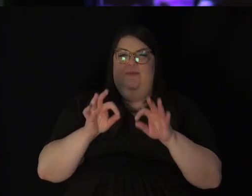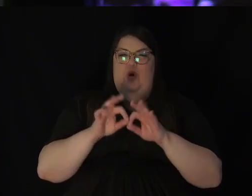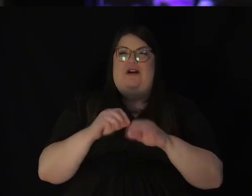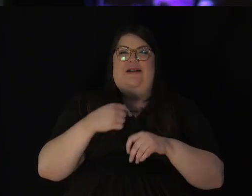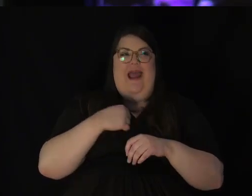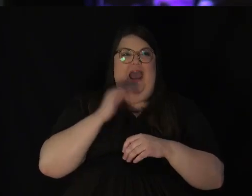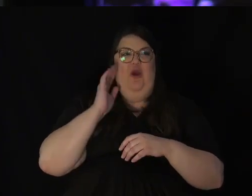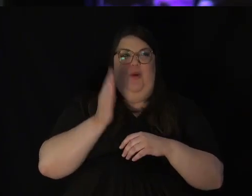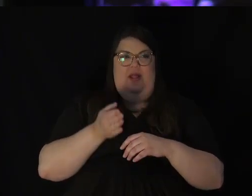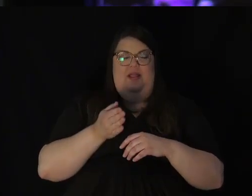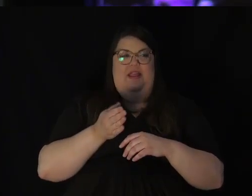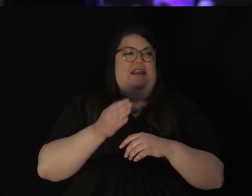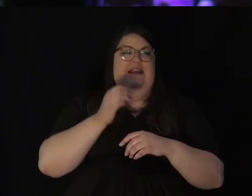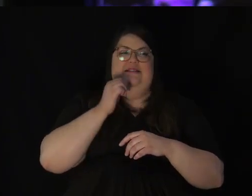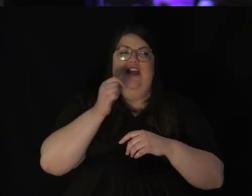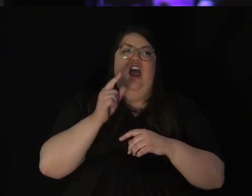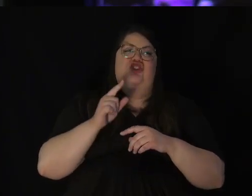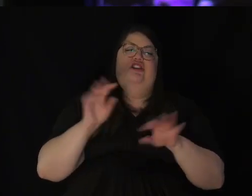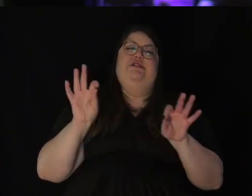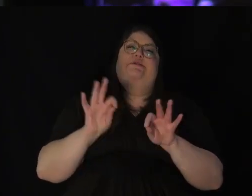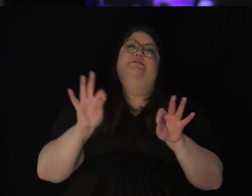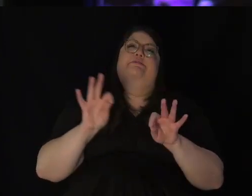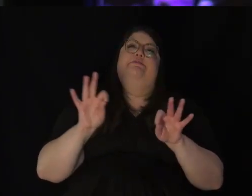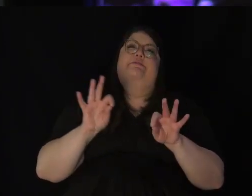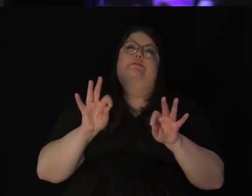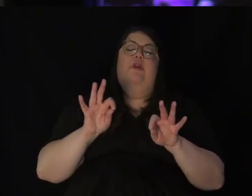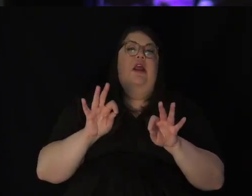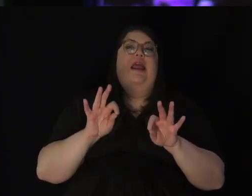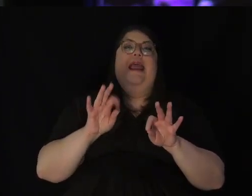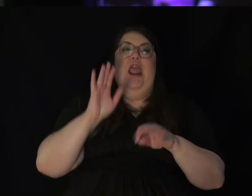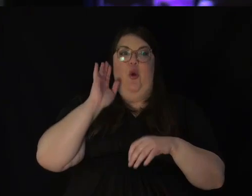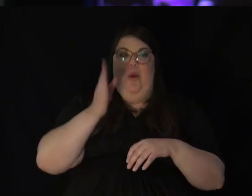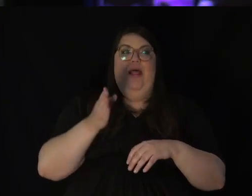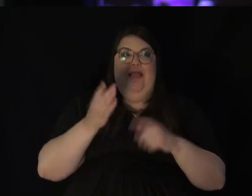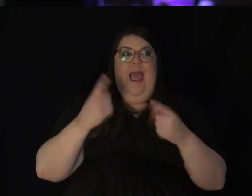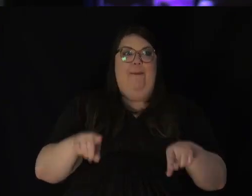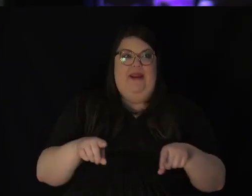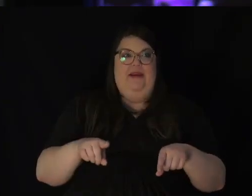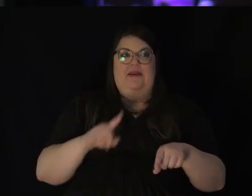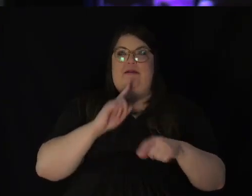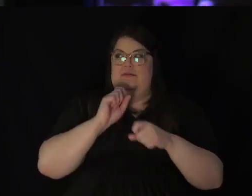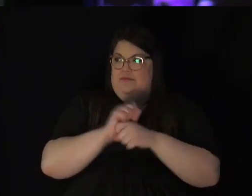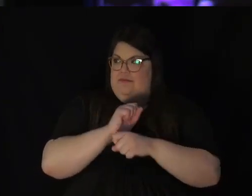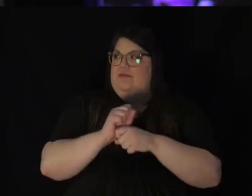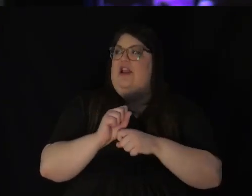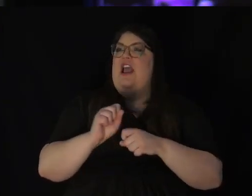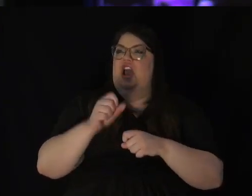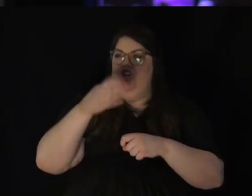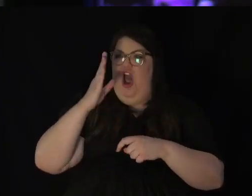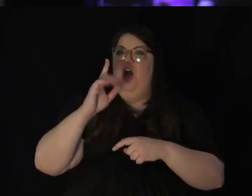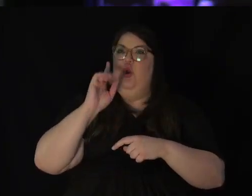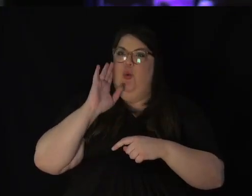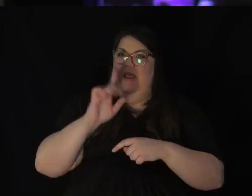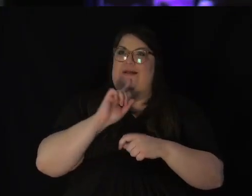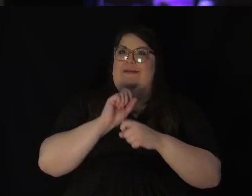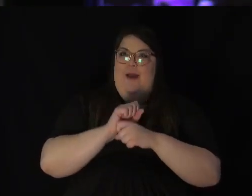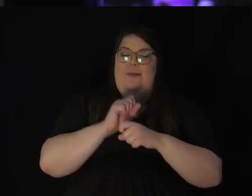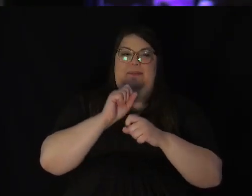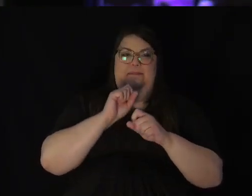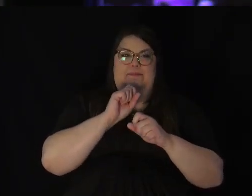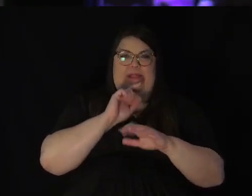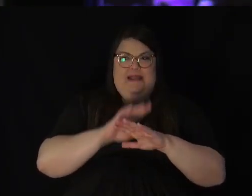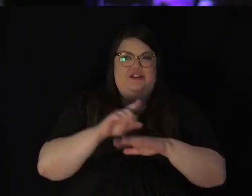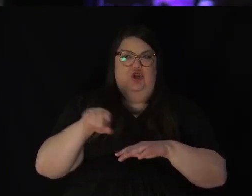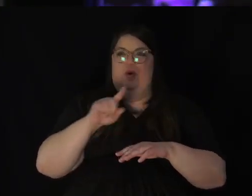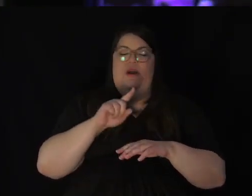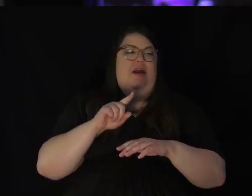a fickle thought or a suggestion. It will happen. God will bless you. There is no enemy that